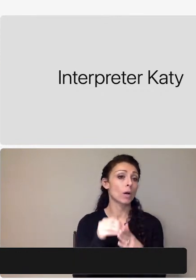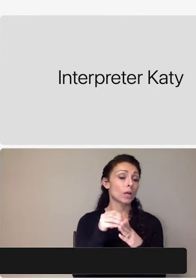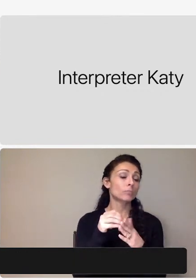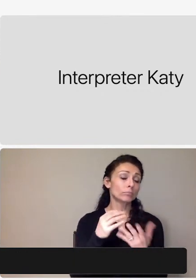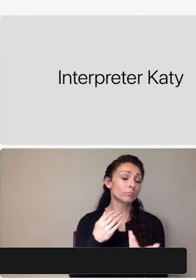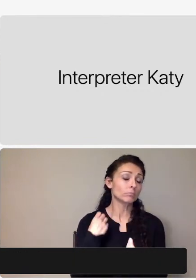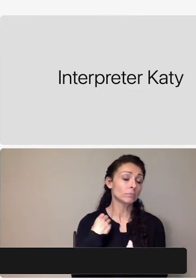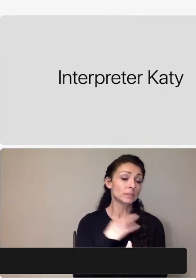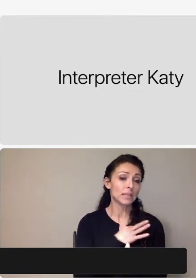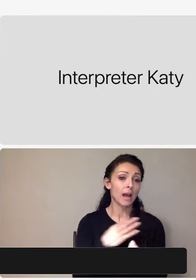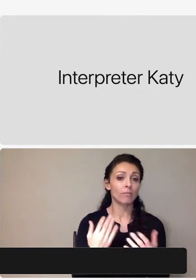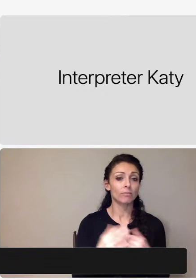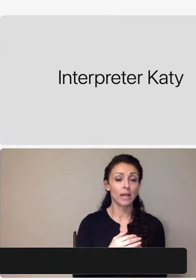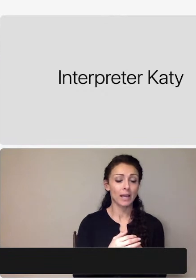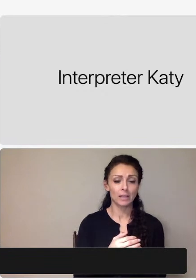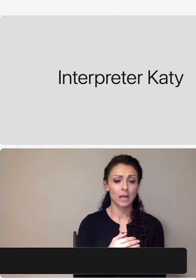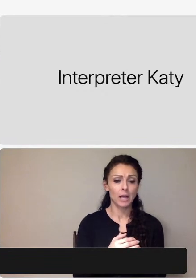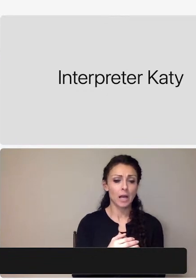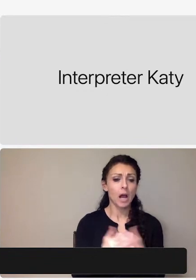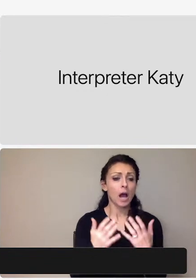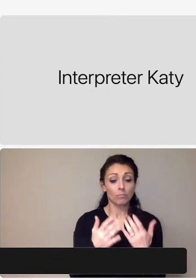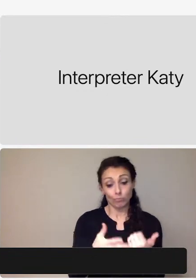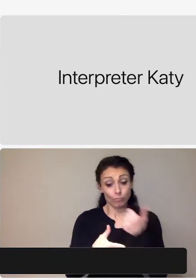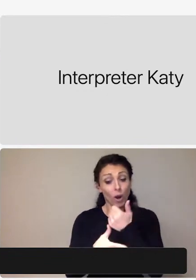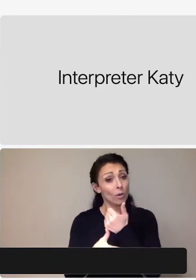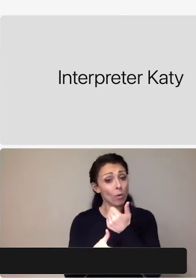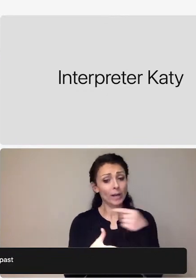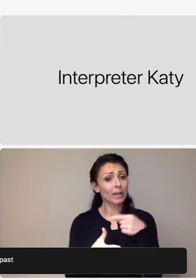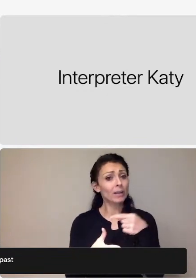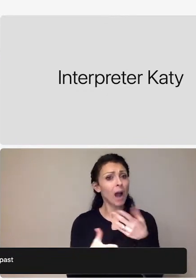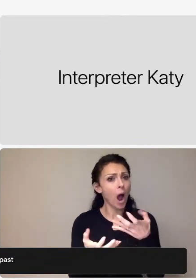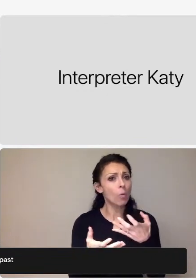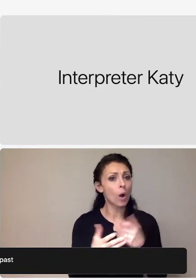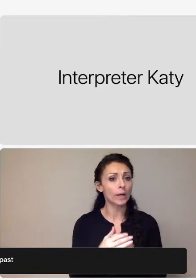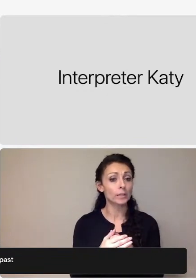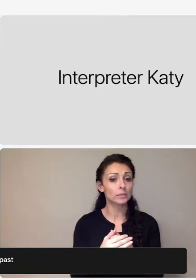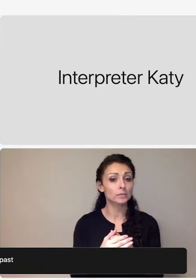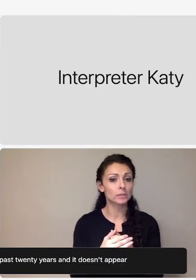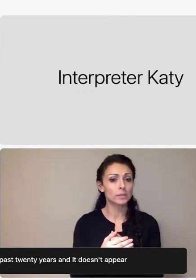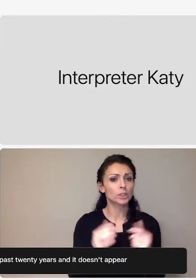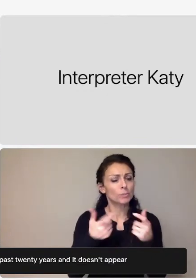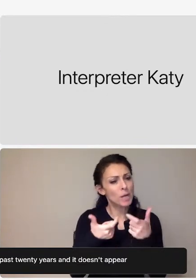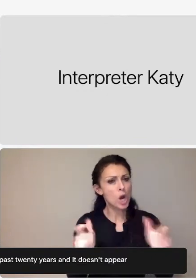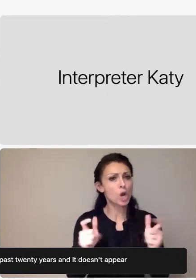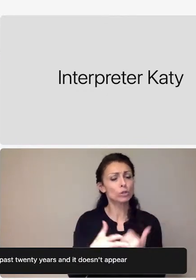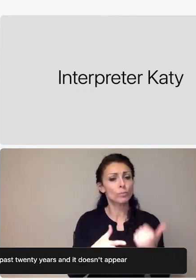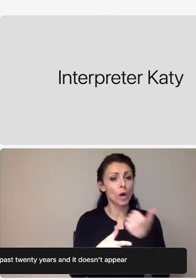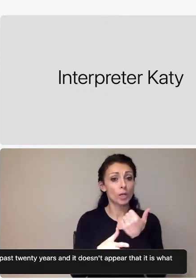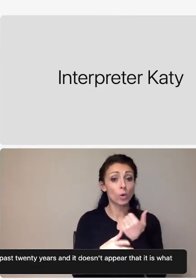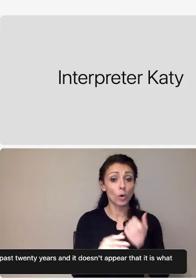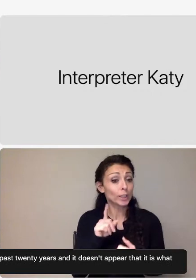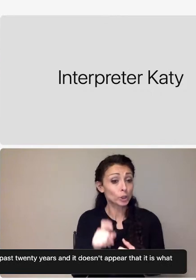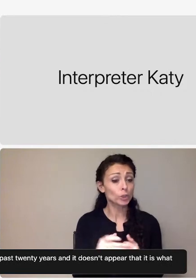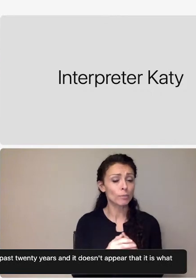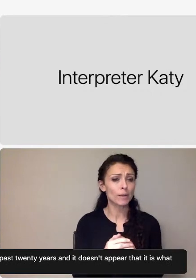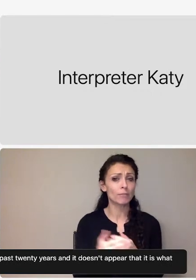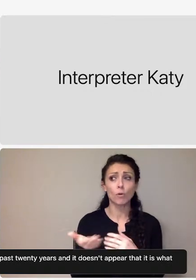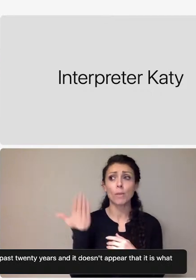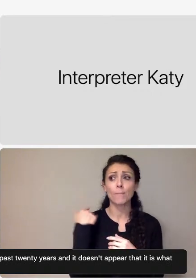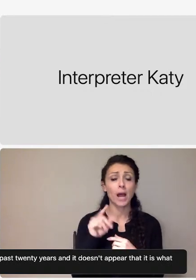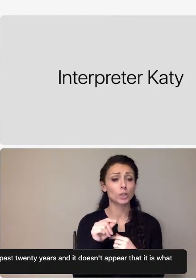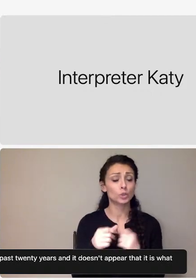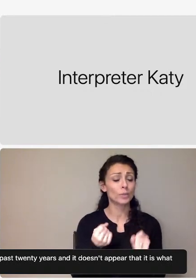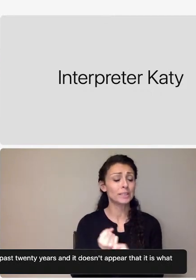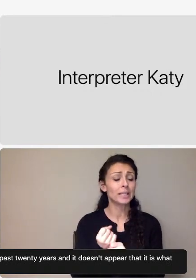become a huge priority because it should have been for the past 20 years and it doesn't appear that it is what it should be so i do